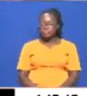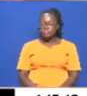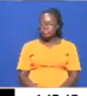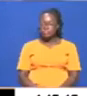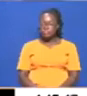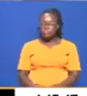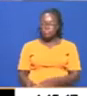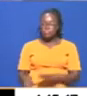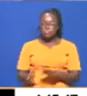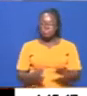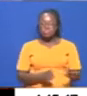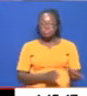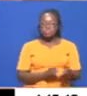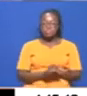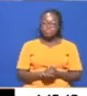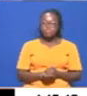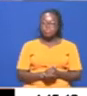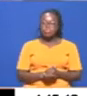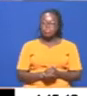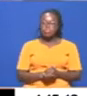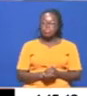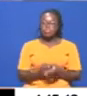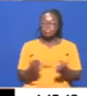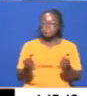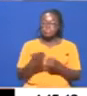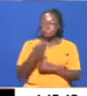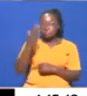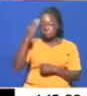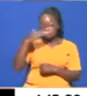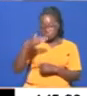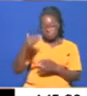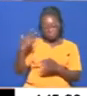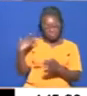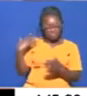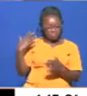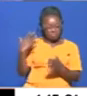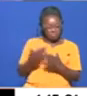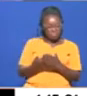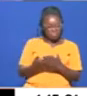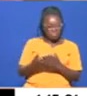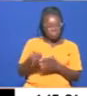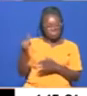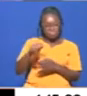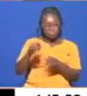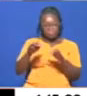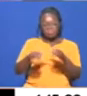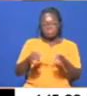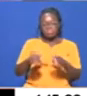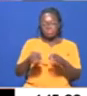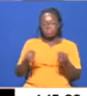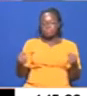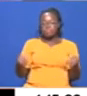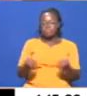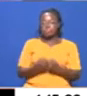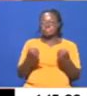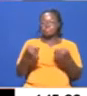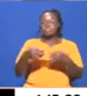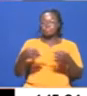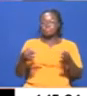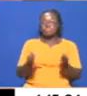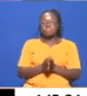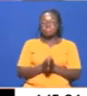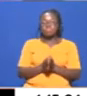In other news, more than 13 days since the Abimbo gold mine tragedy, families of the victims are leading contrasting